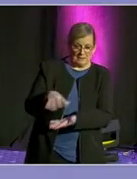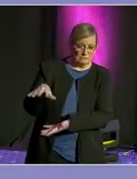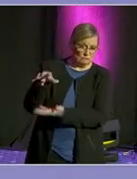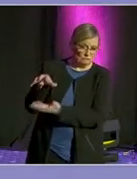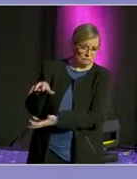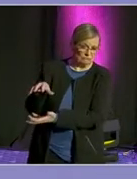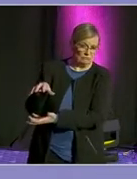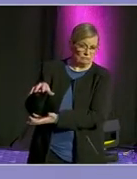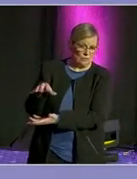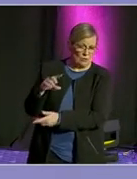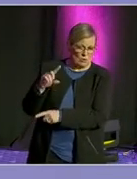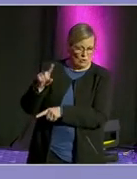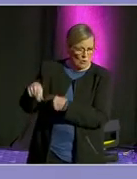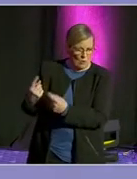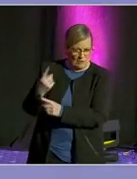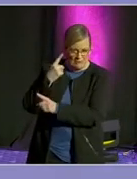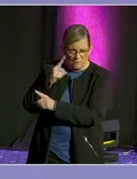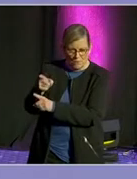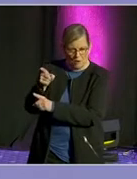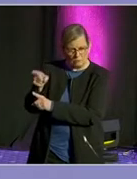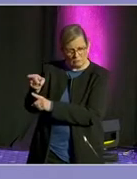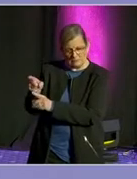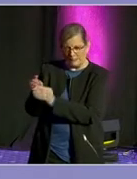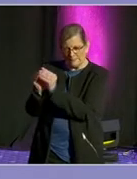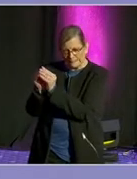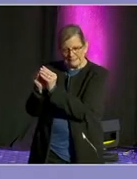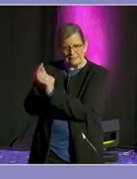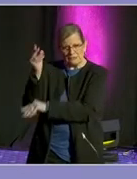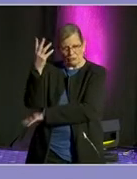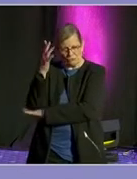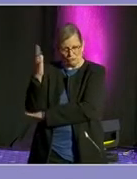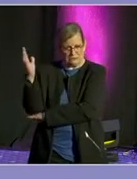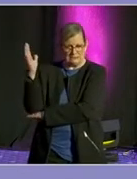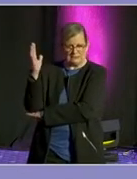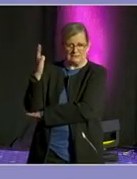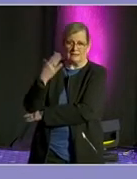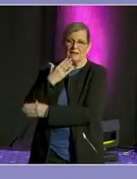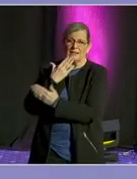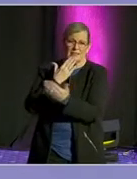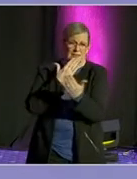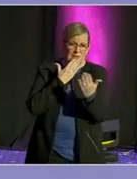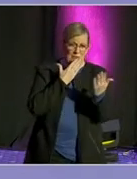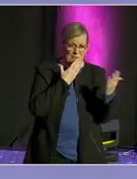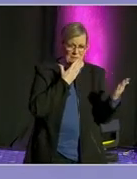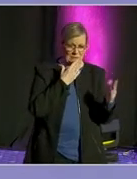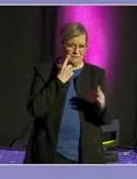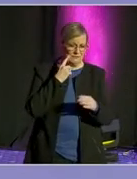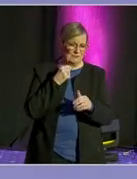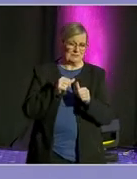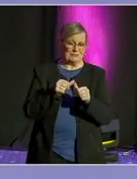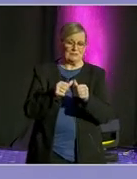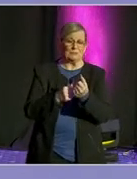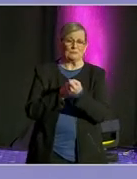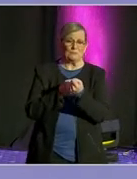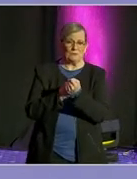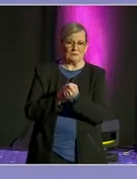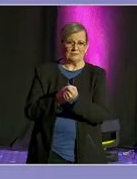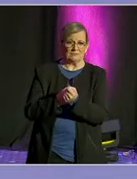in perpetuity. Our heartfelt thanks to both the organizations for their continued support of the cherry